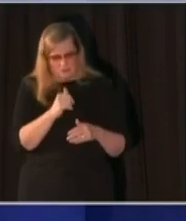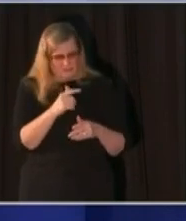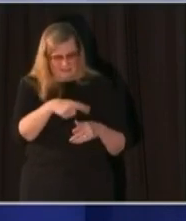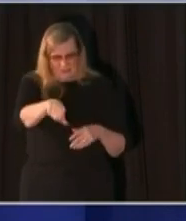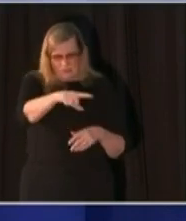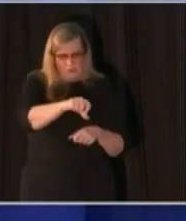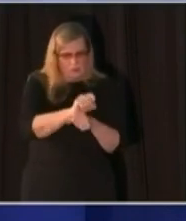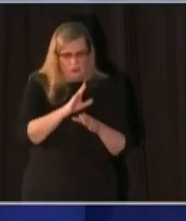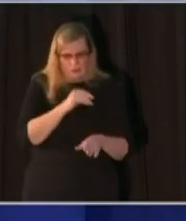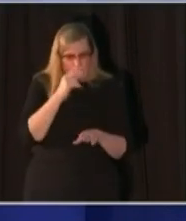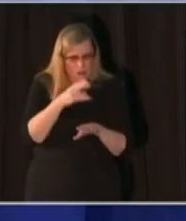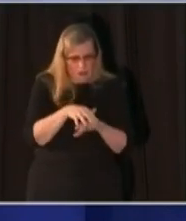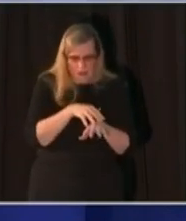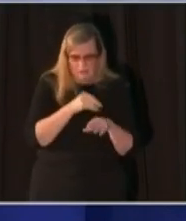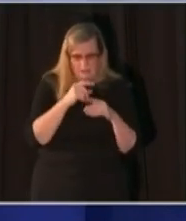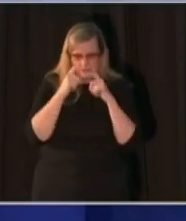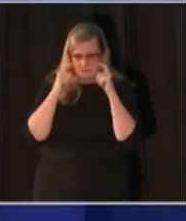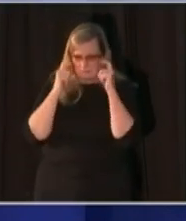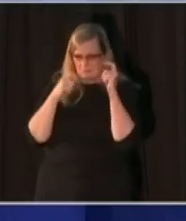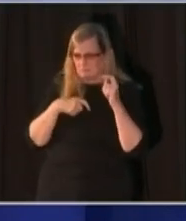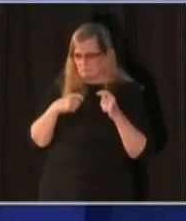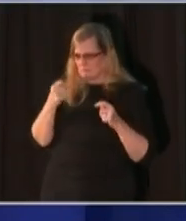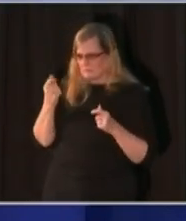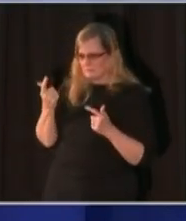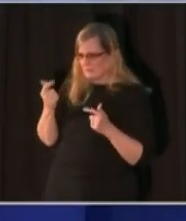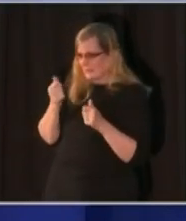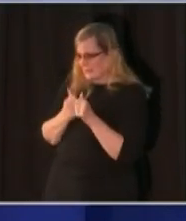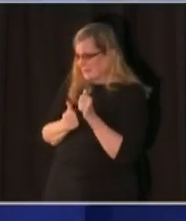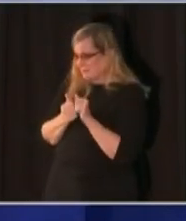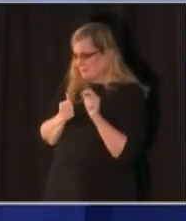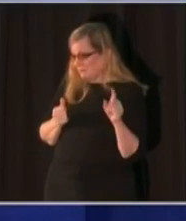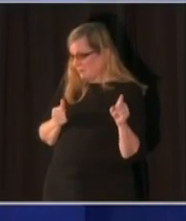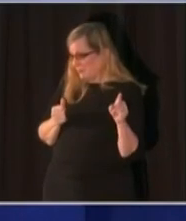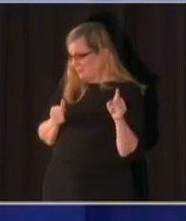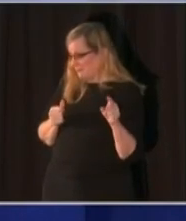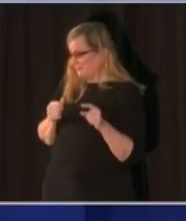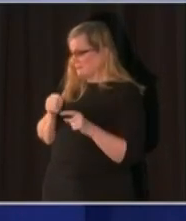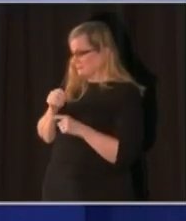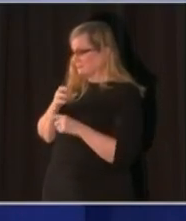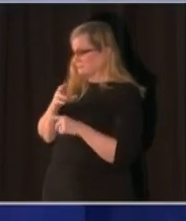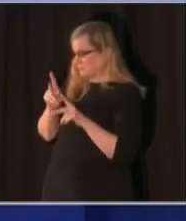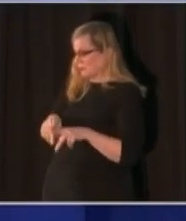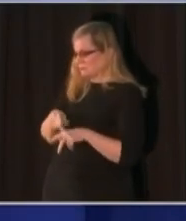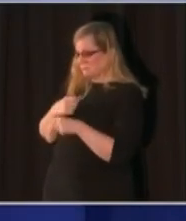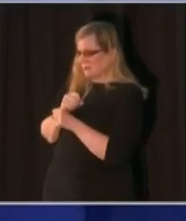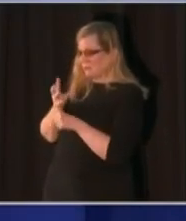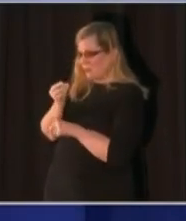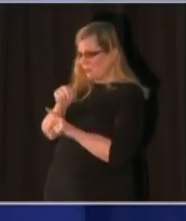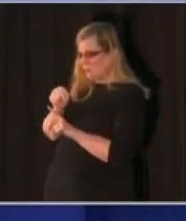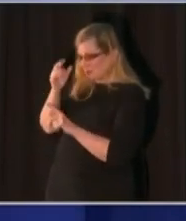gloves? I think that people will make their own decisions about what's safe for their families. But you asked me, and I would, yes.